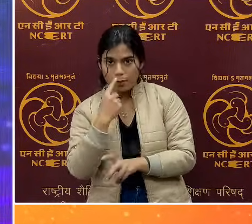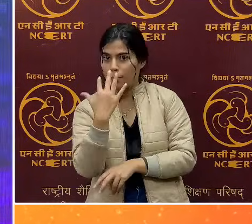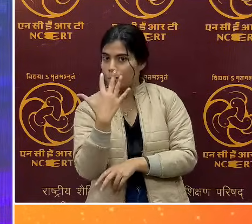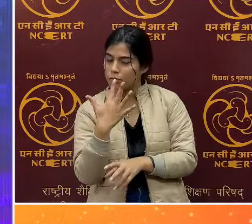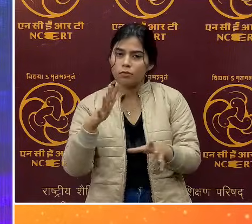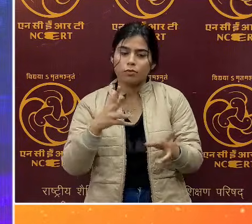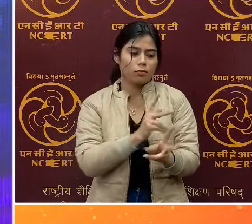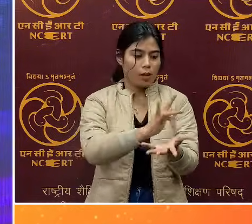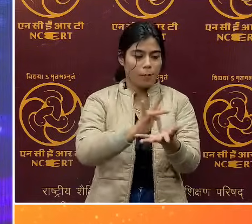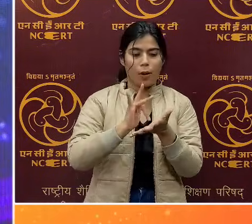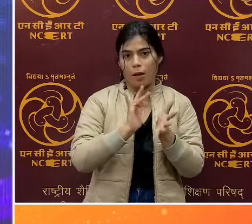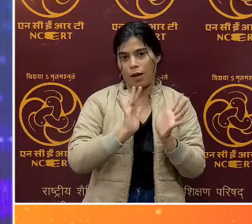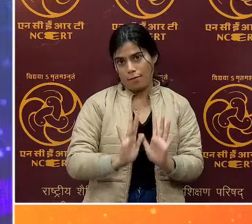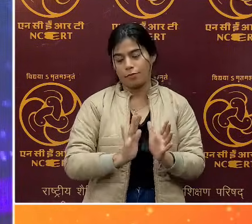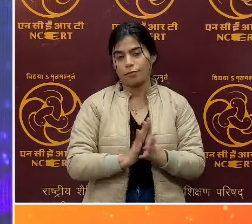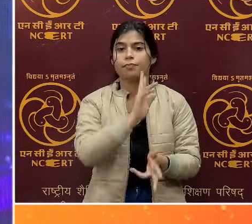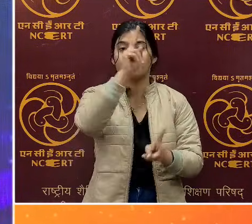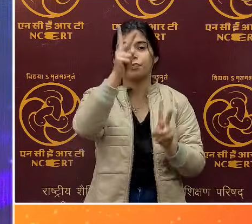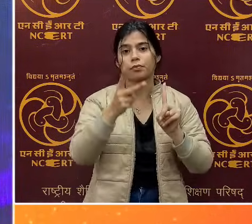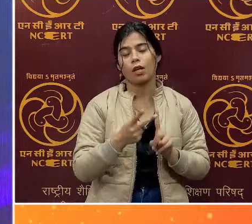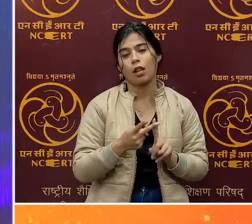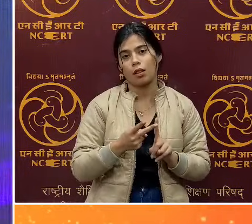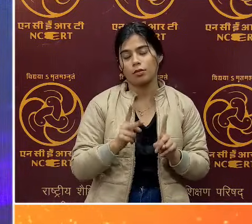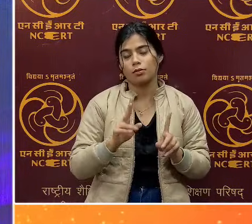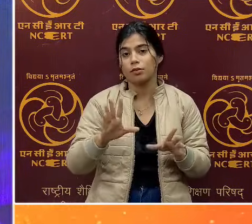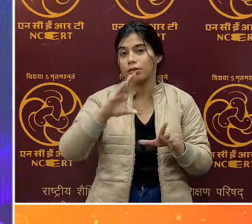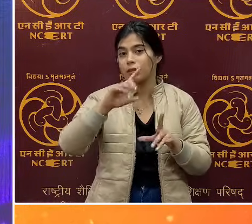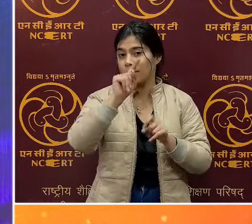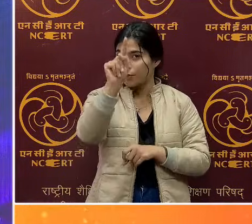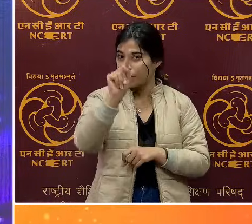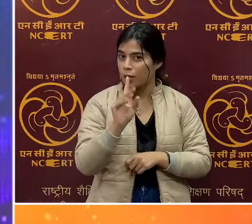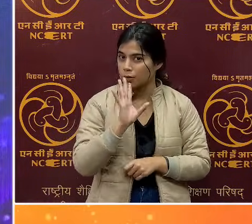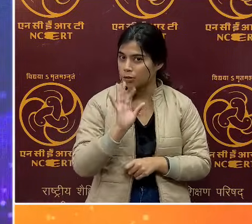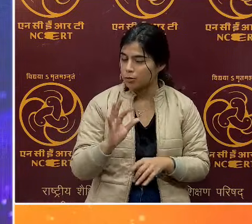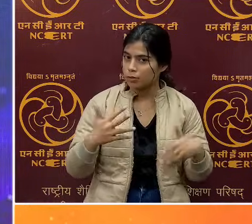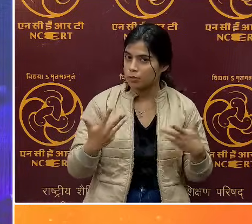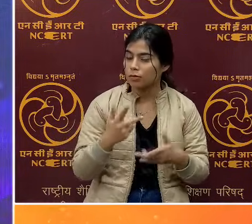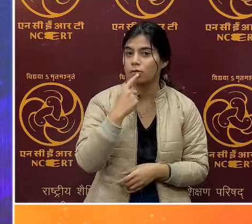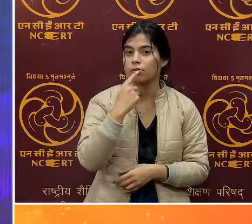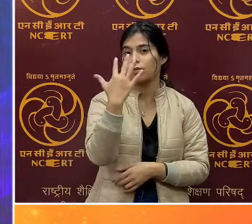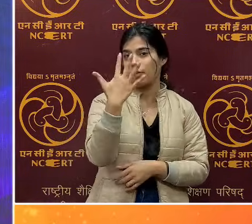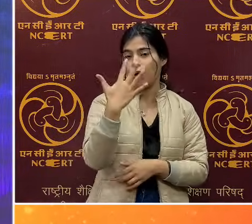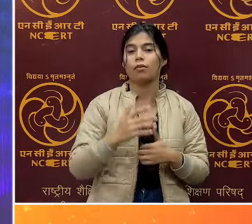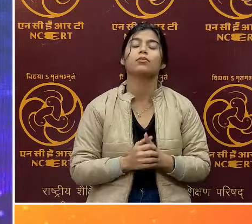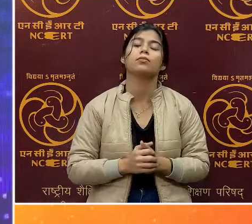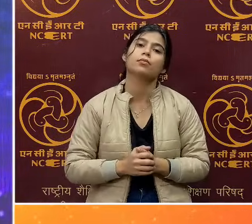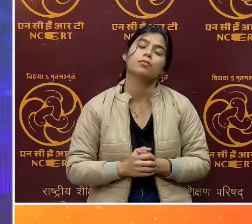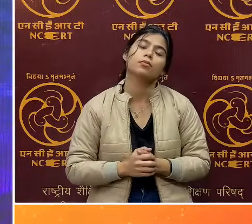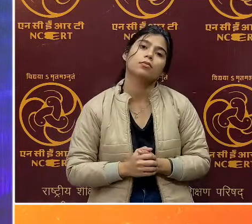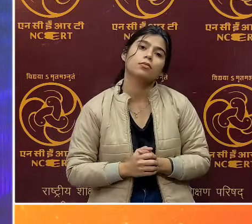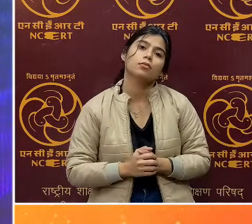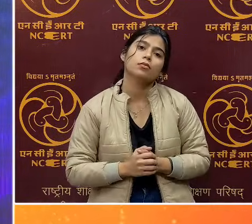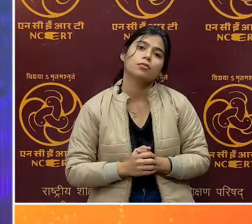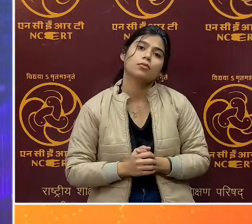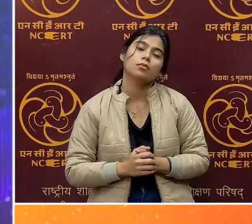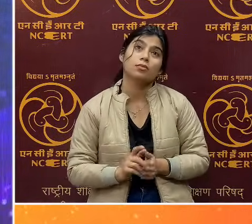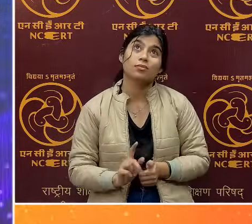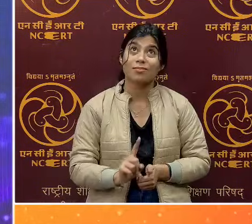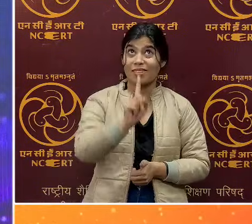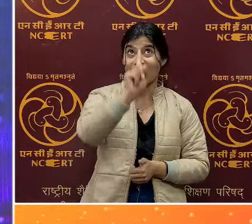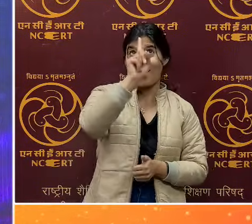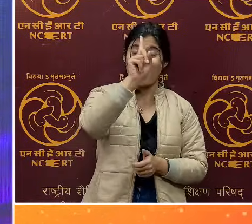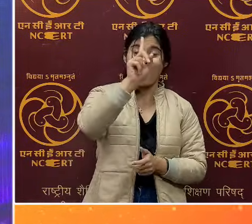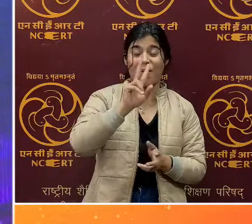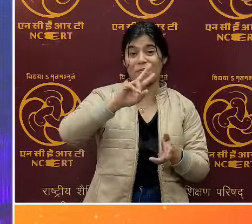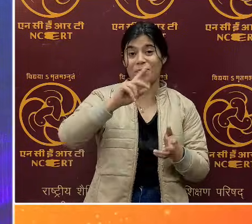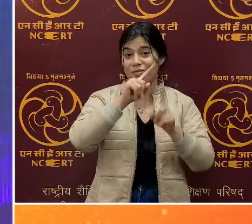Mirrors. being placed over there. Yes. Now second characteristics property, we talk of plane mirrors. So they are giving an upright image which is of